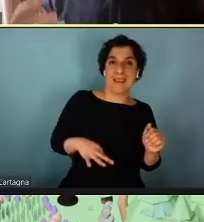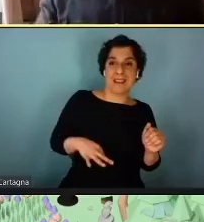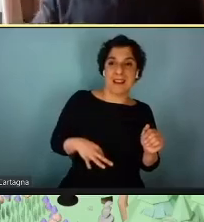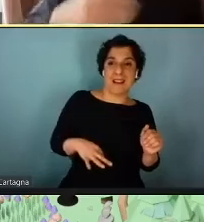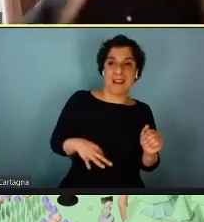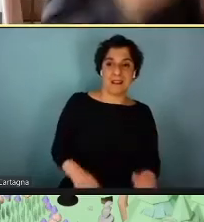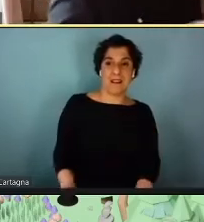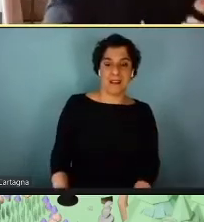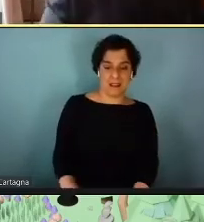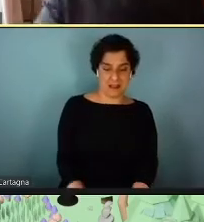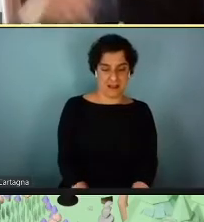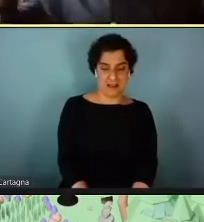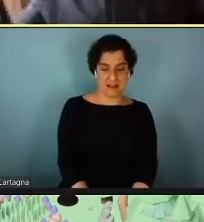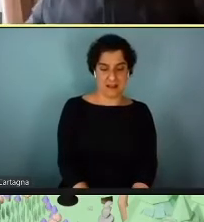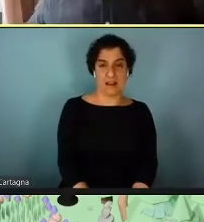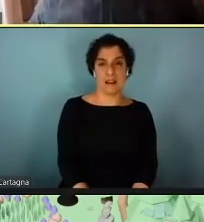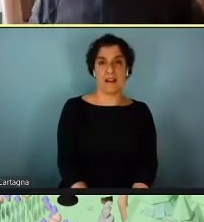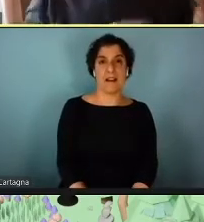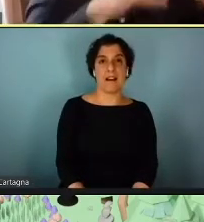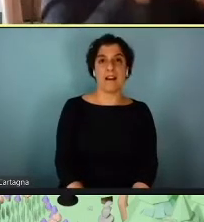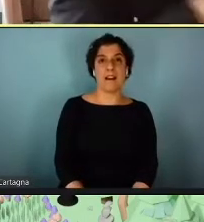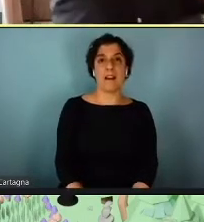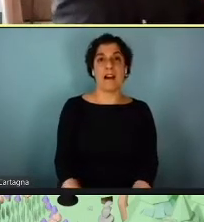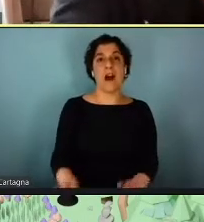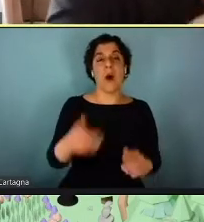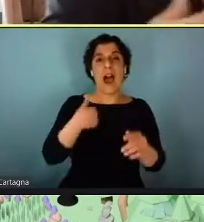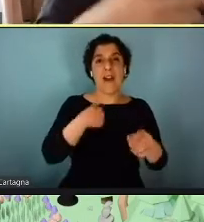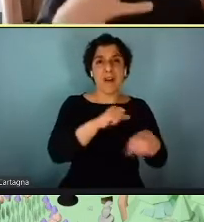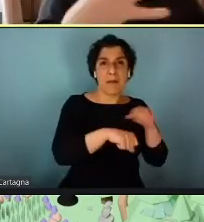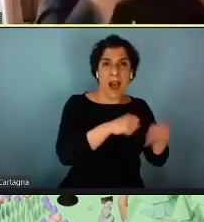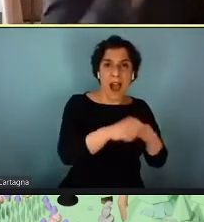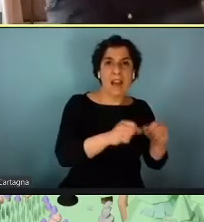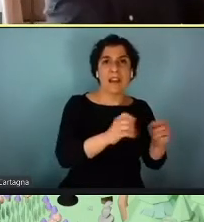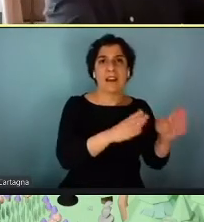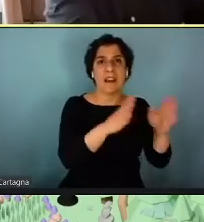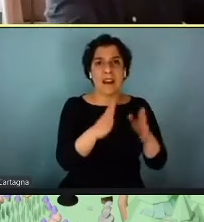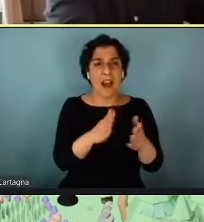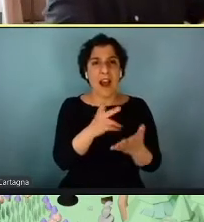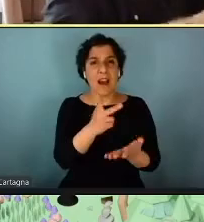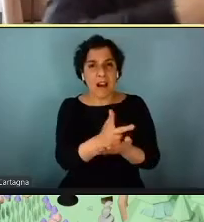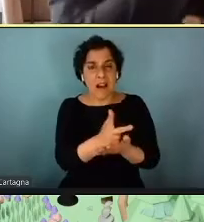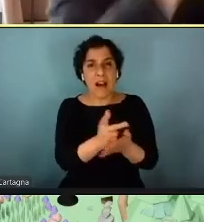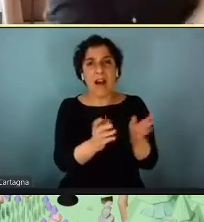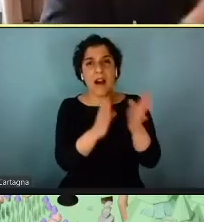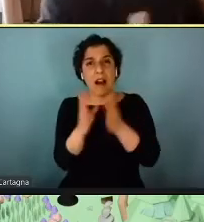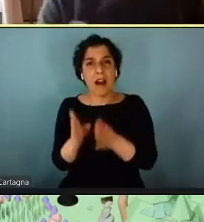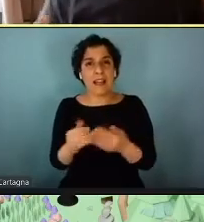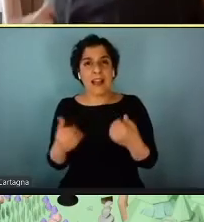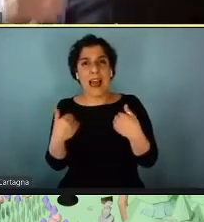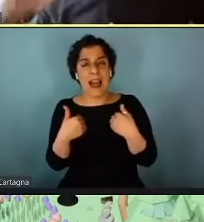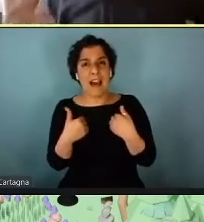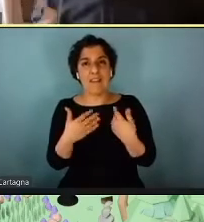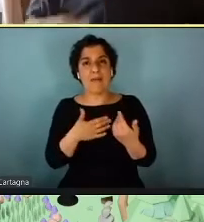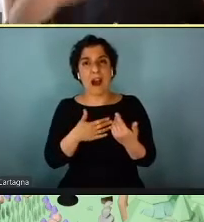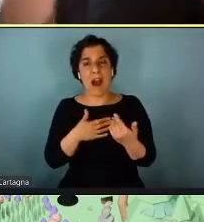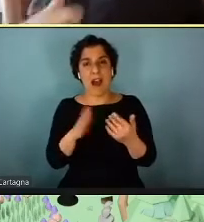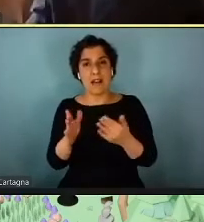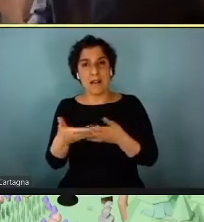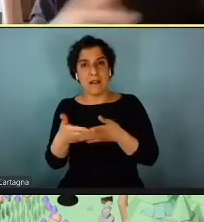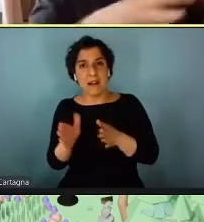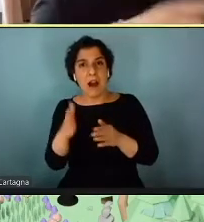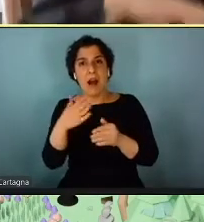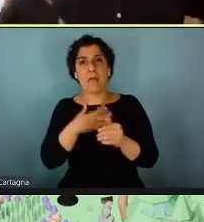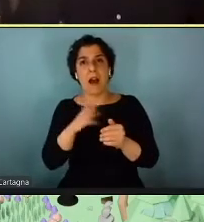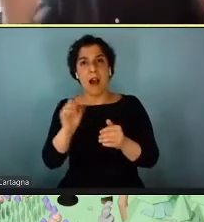grocery store, I can rent a car, I have a bike, I can put my, I can have my my box where my Amazon is going to